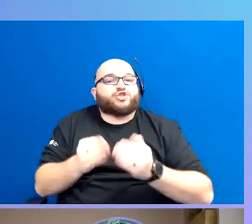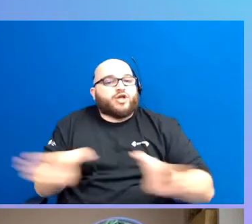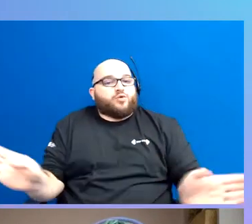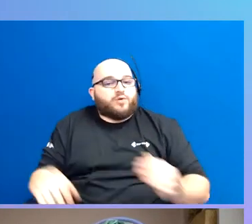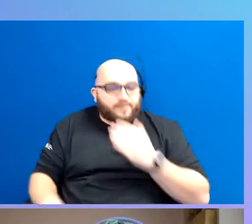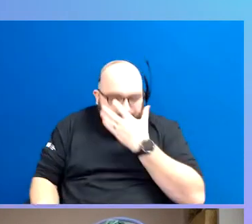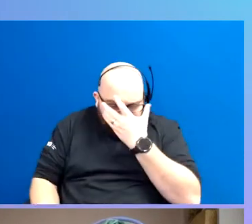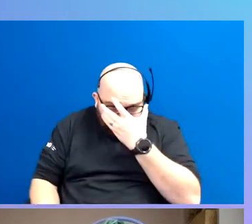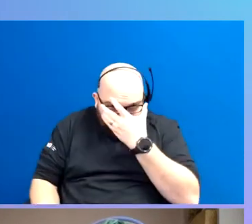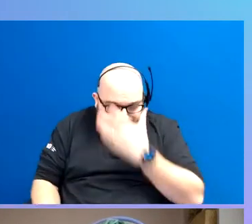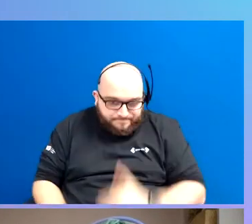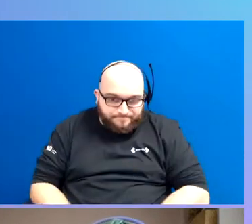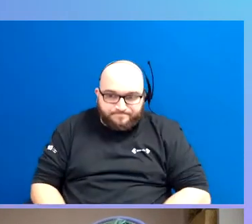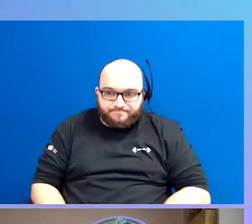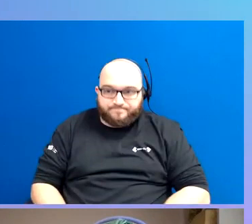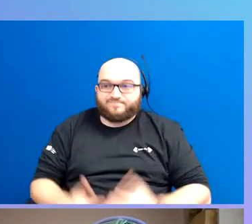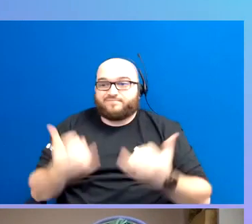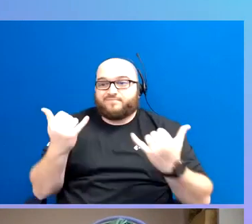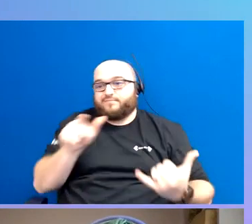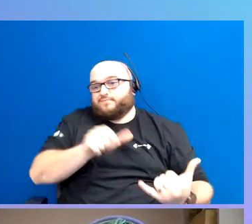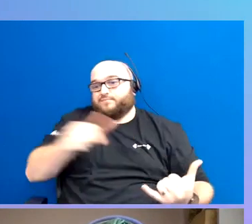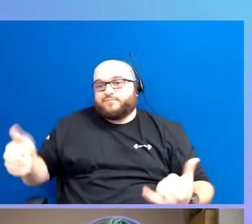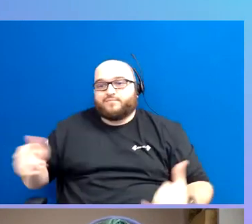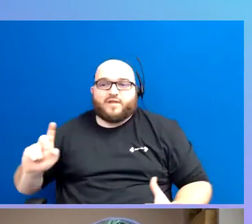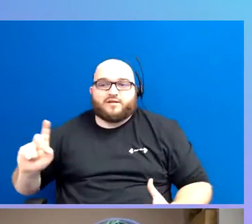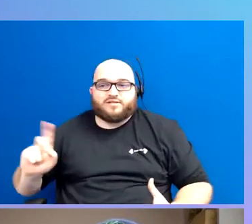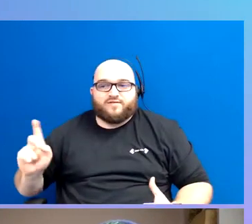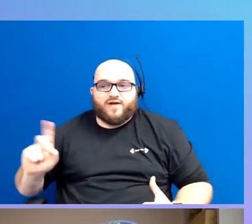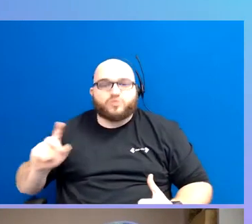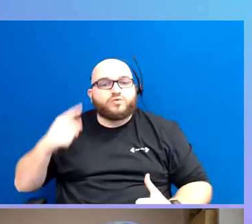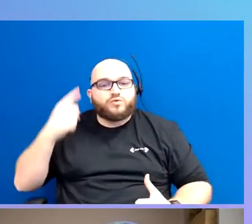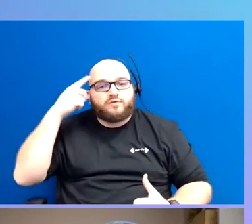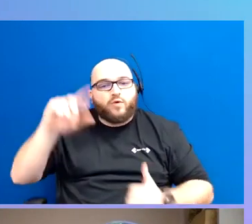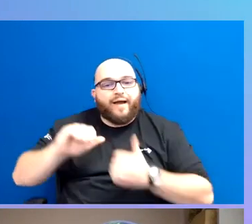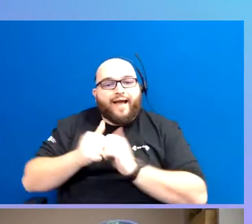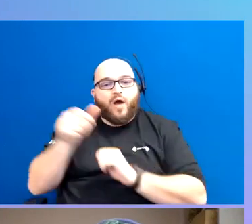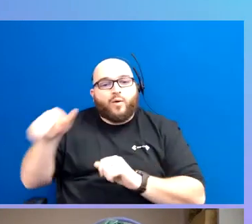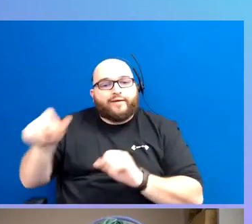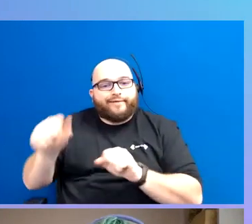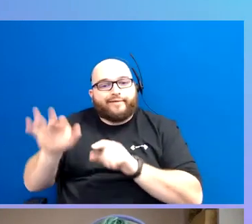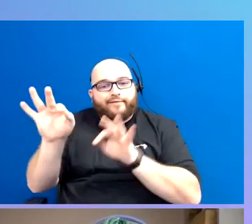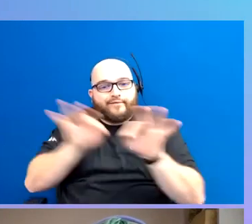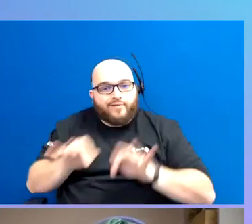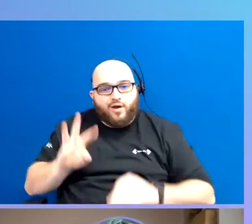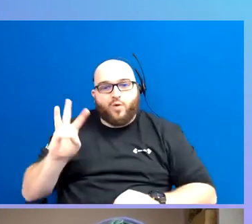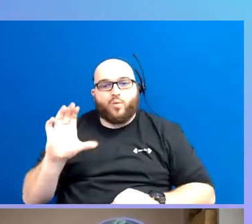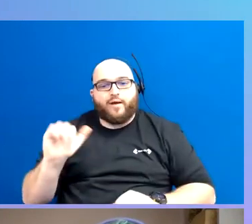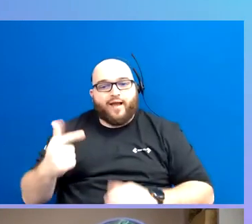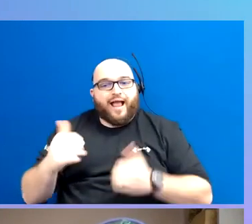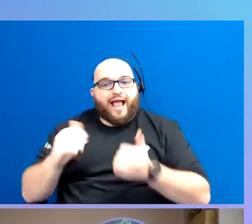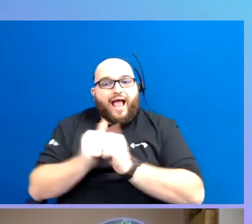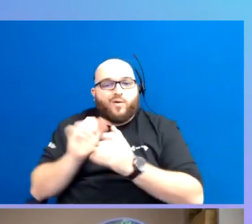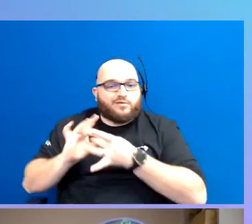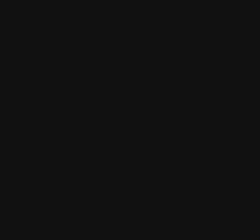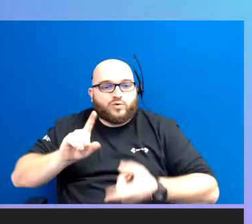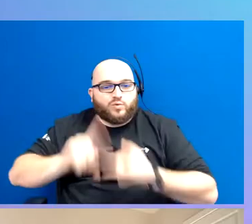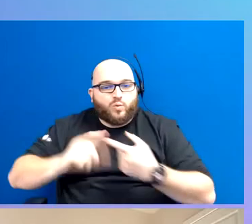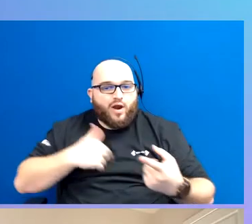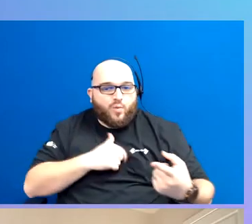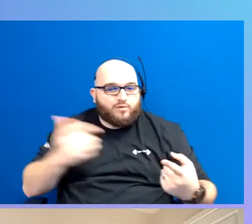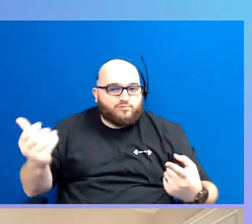All right, and with that, I will pass it over to Devanshu to talk about how WCAG relates to our native mobile apps. Thanks,